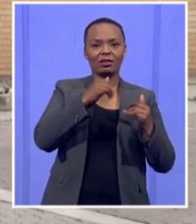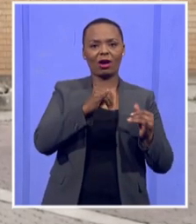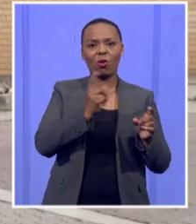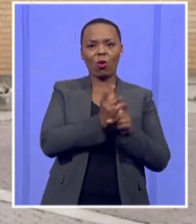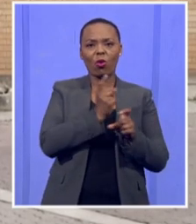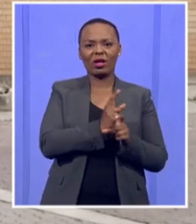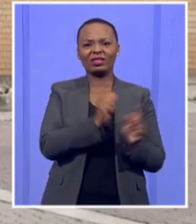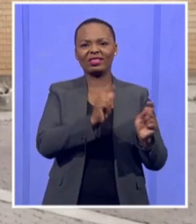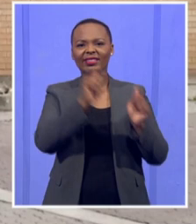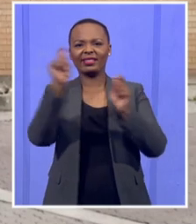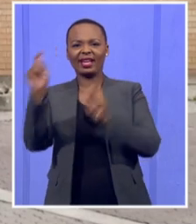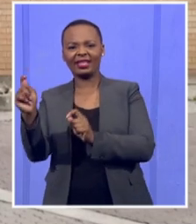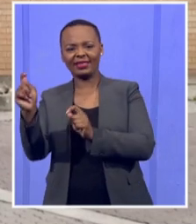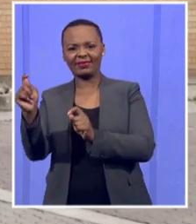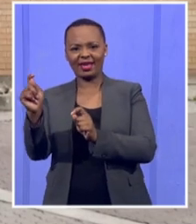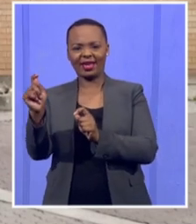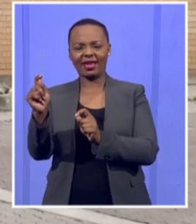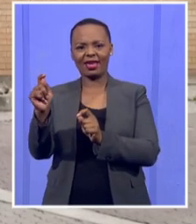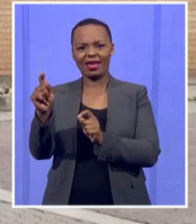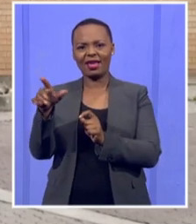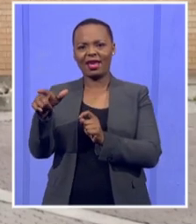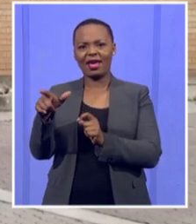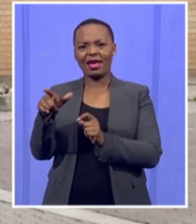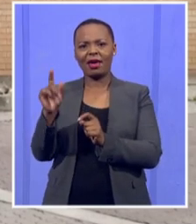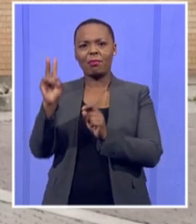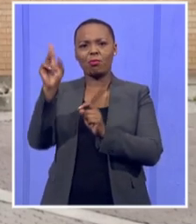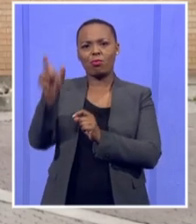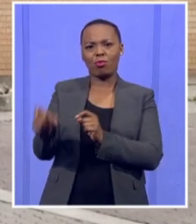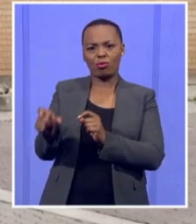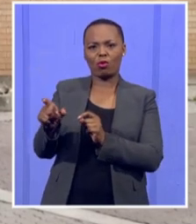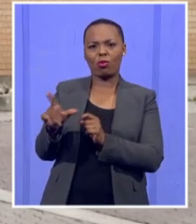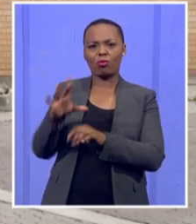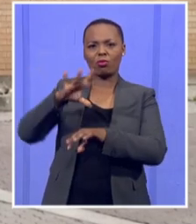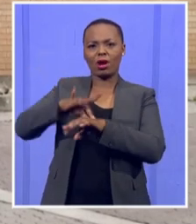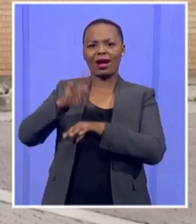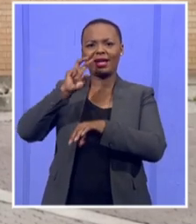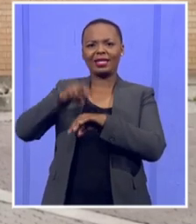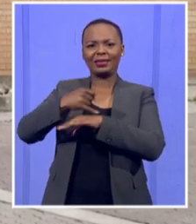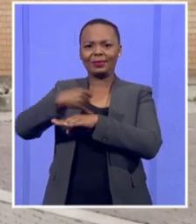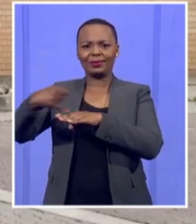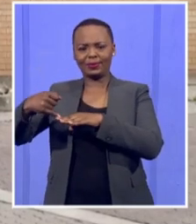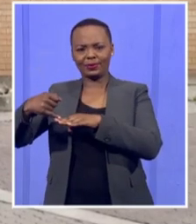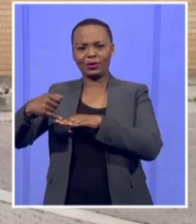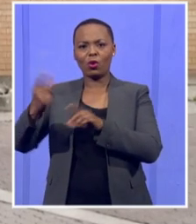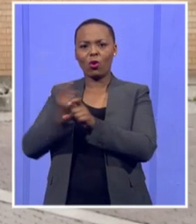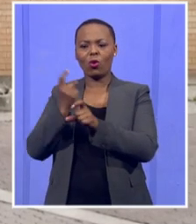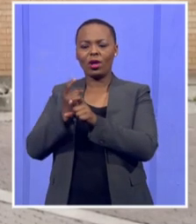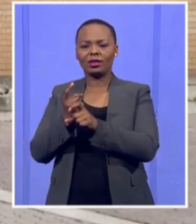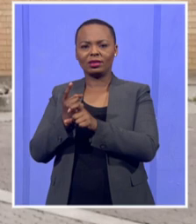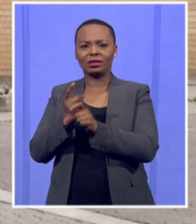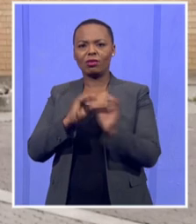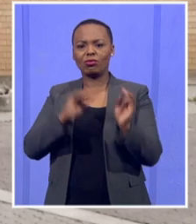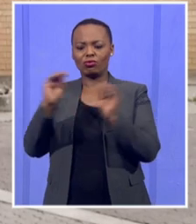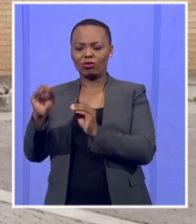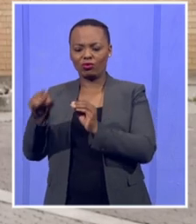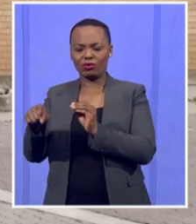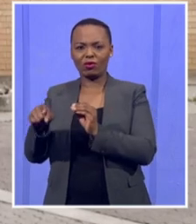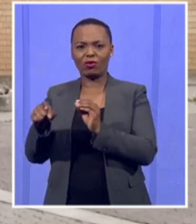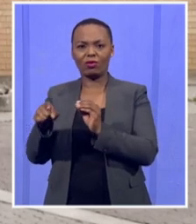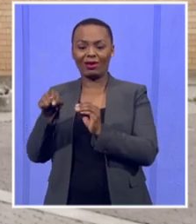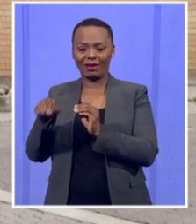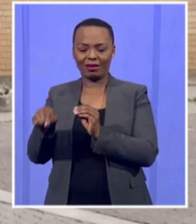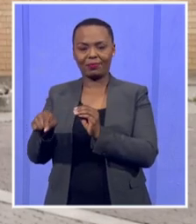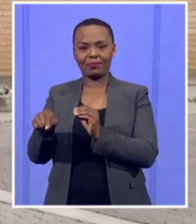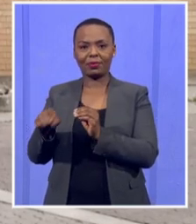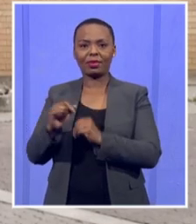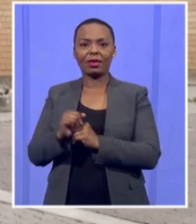because they did not have a pediatric surgery here in the province. So now the ward has been built, and now they'll be able to tackle those surgeries that they need to